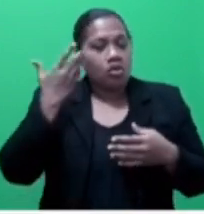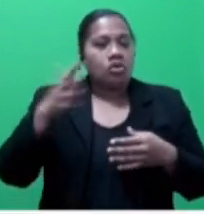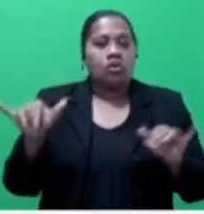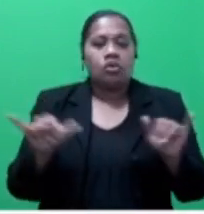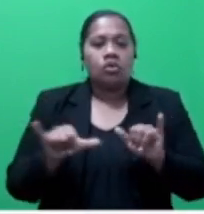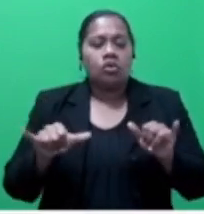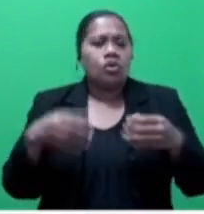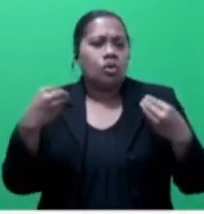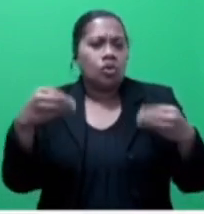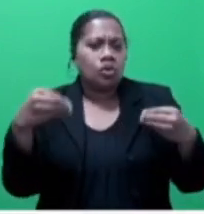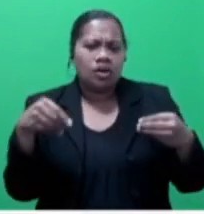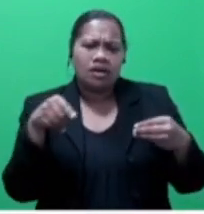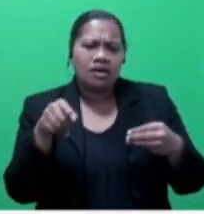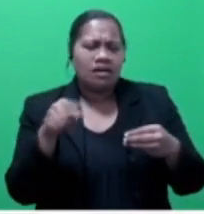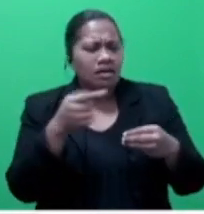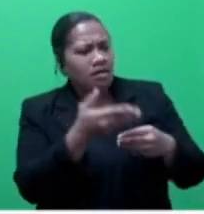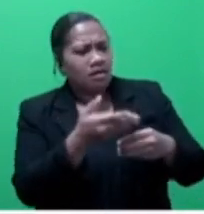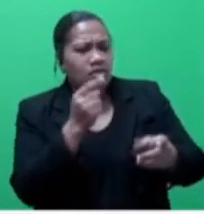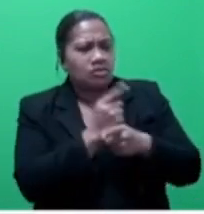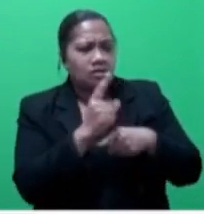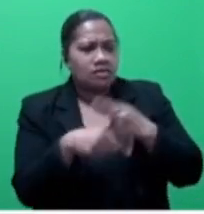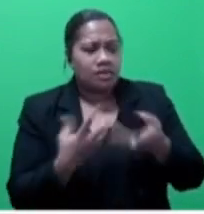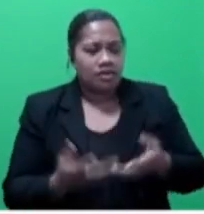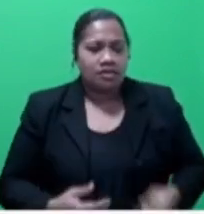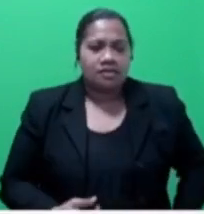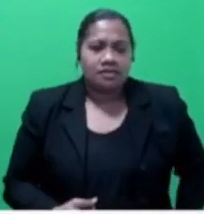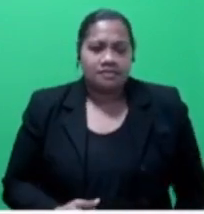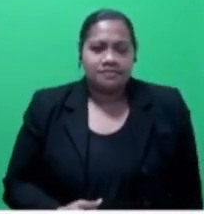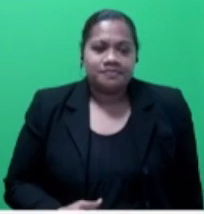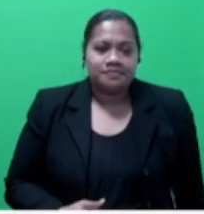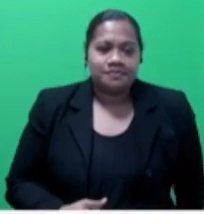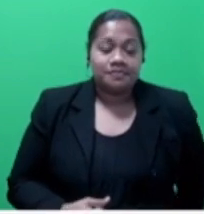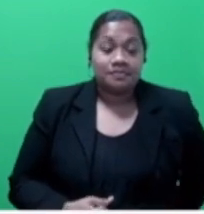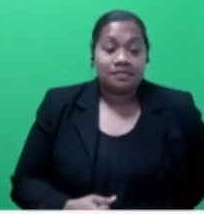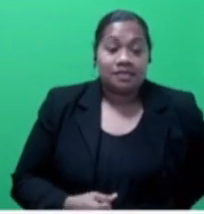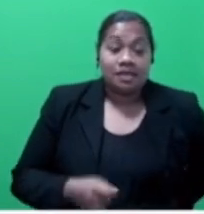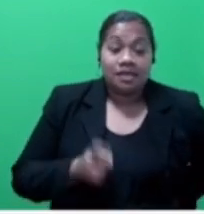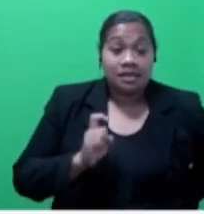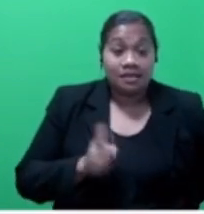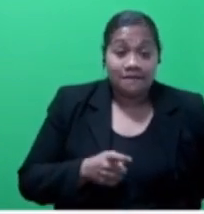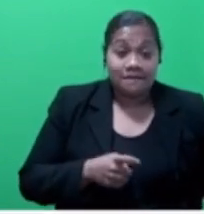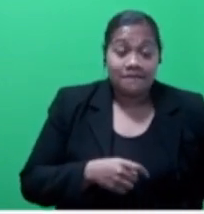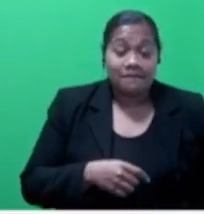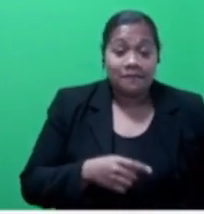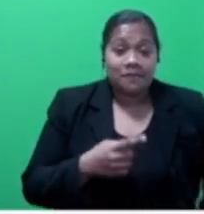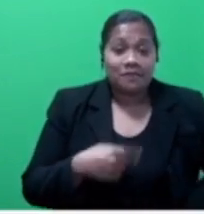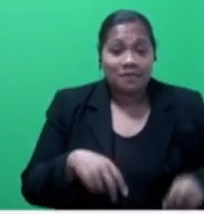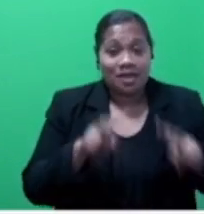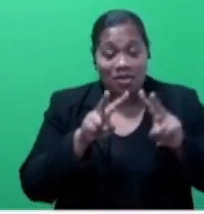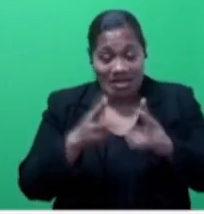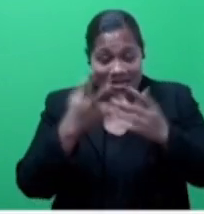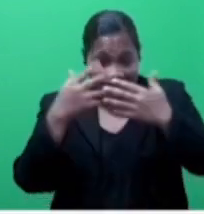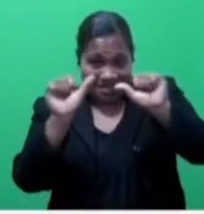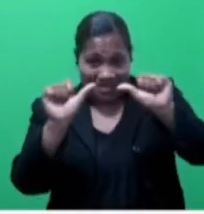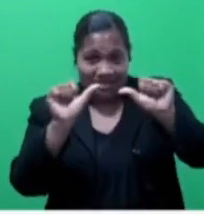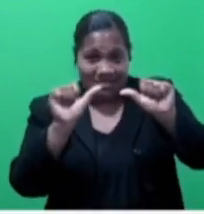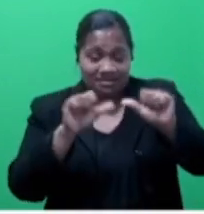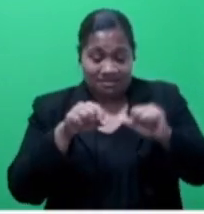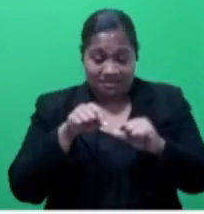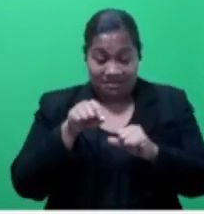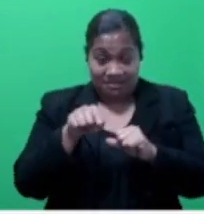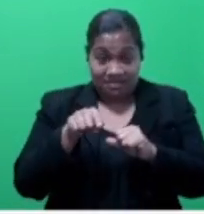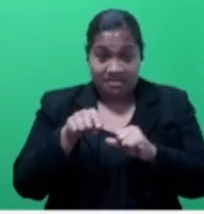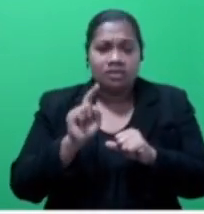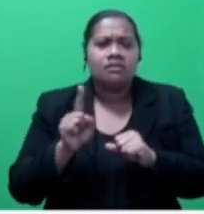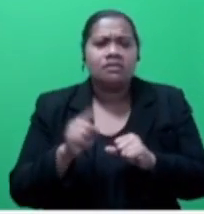he's talking about, but if you want to look at the success, if you want to look at the success of this guarantee scheme, Mr. Speaker, sir,